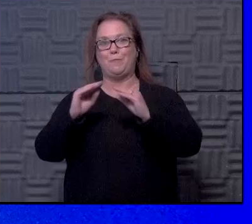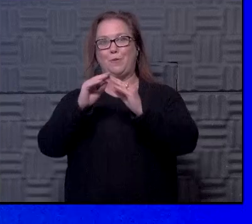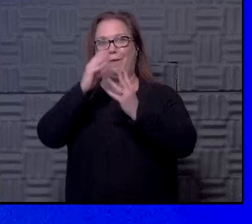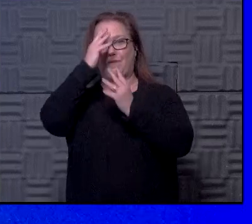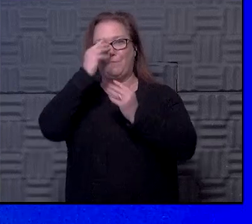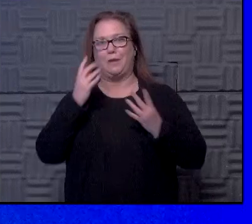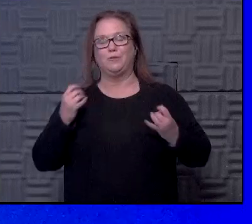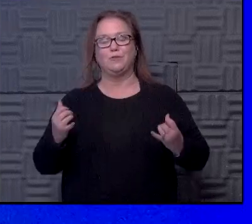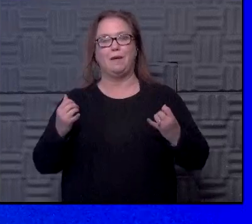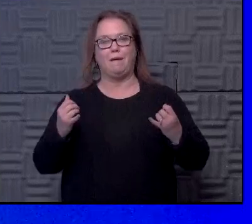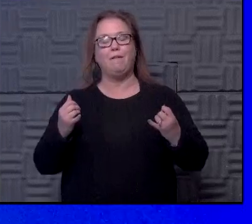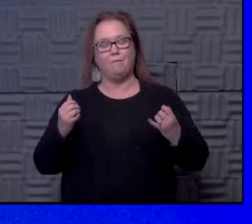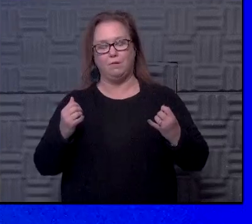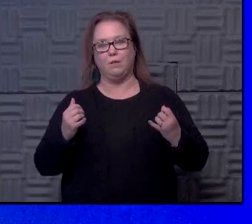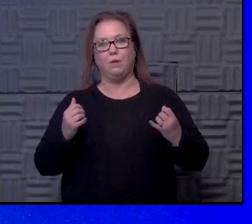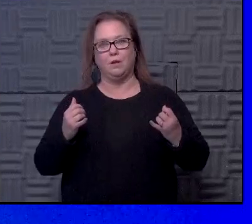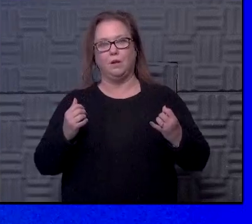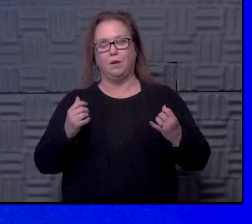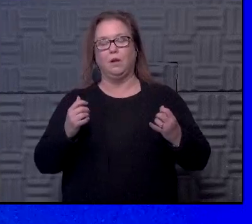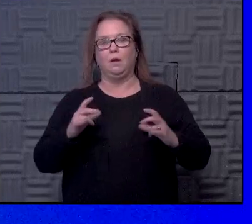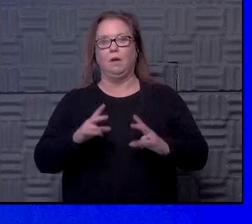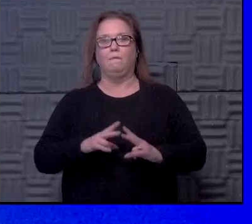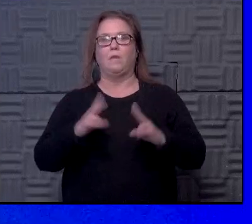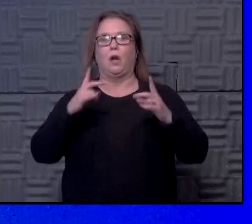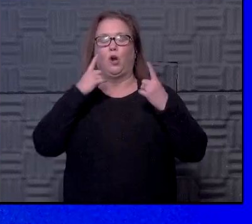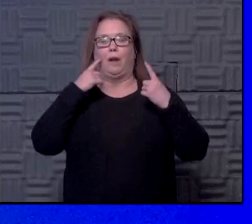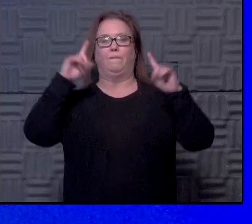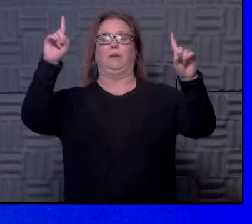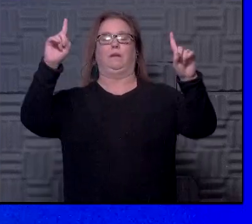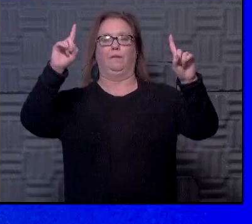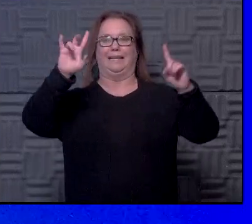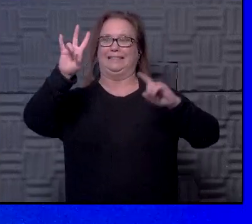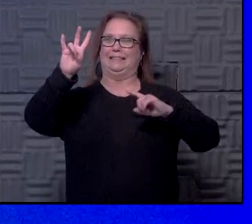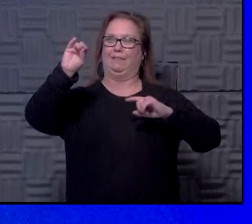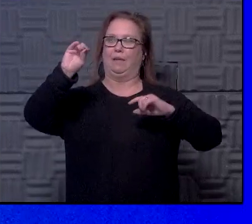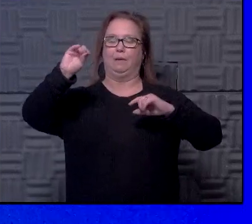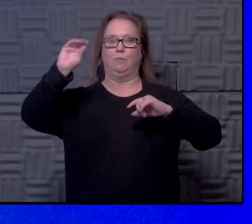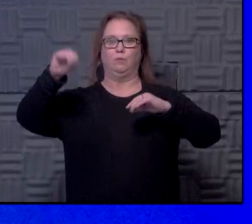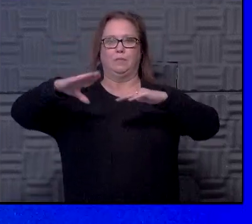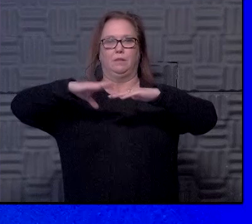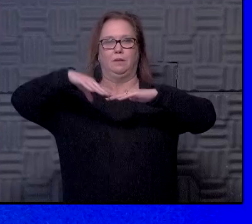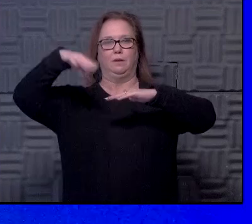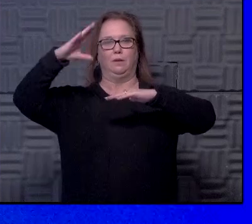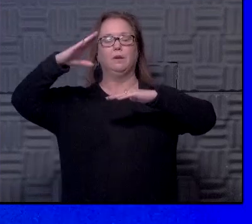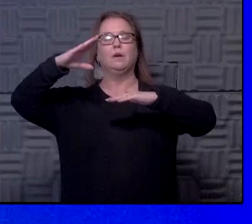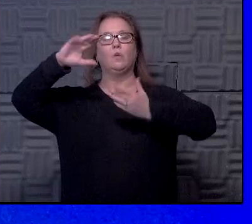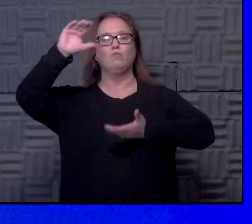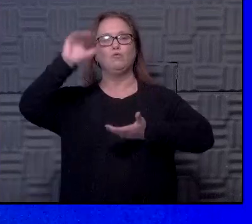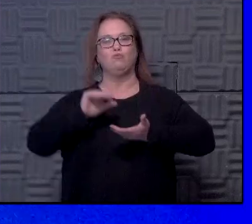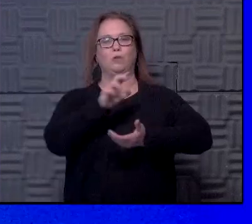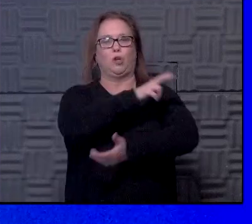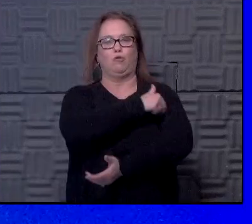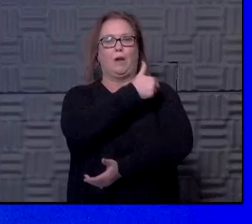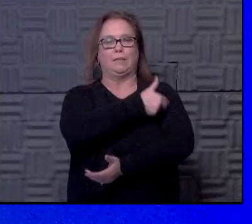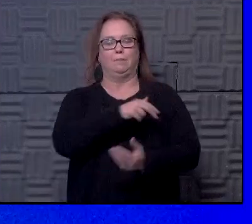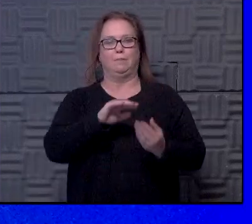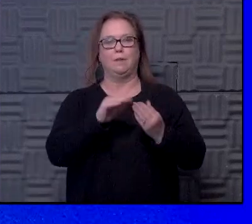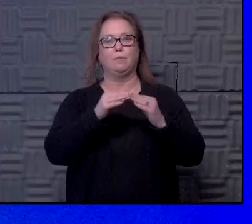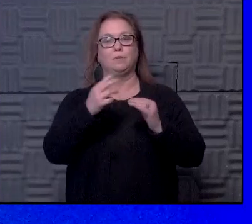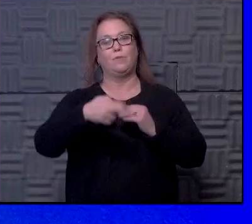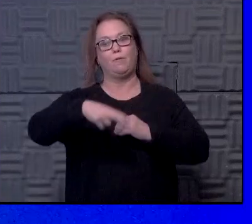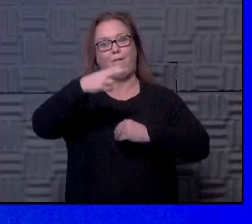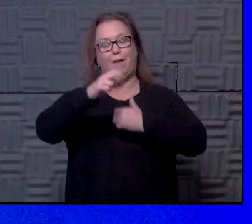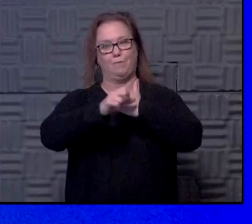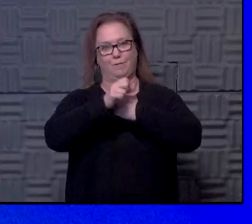suggesting that it is extremely or very effective, 70% or more, in reducing hospitalization for those high-risk